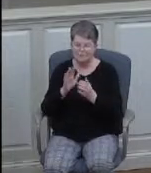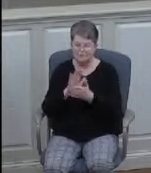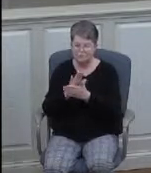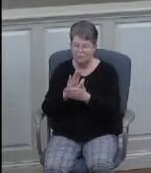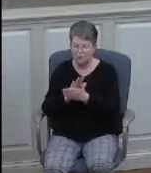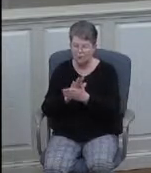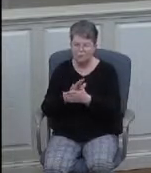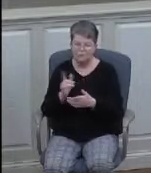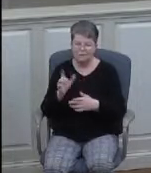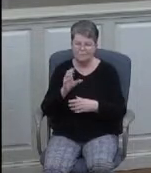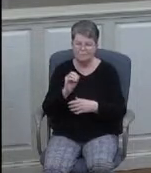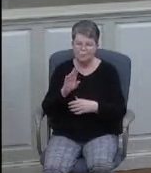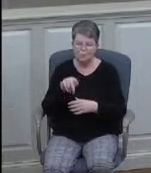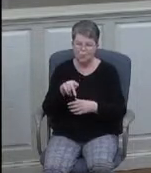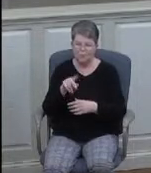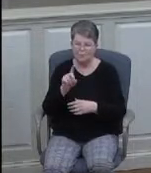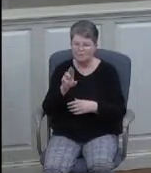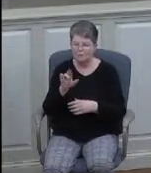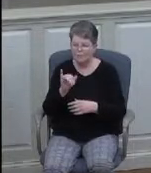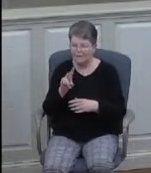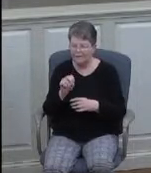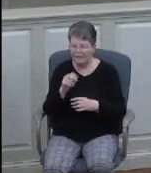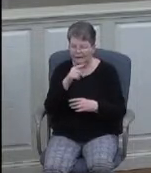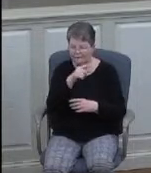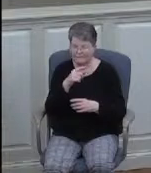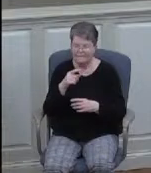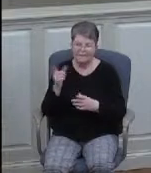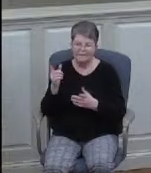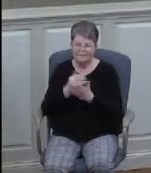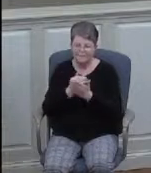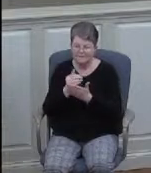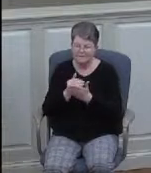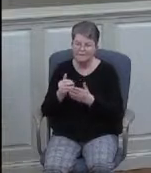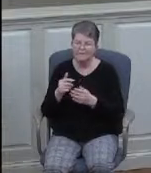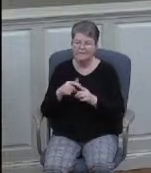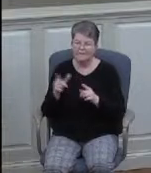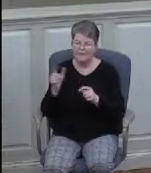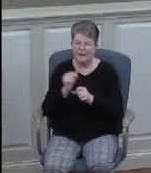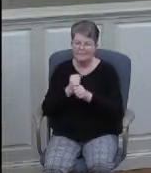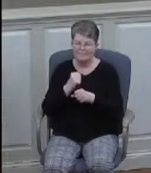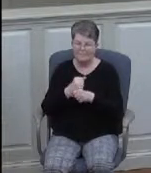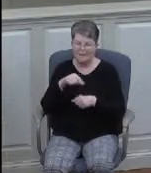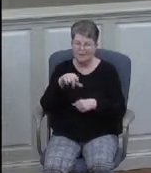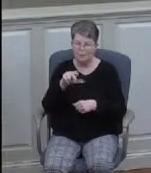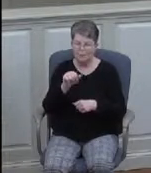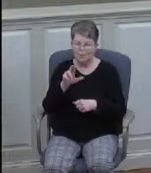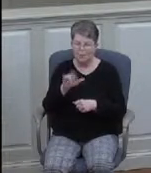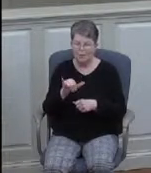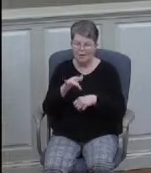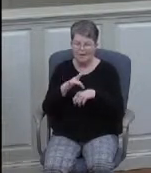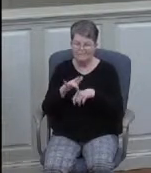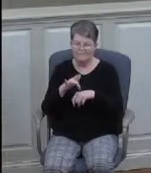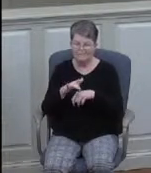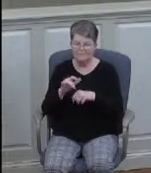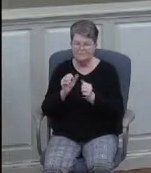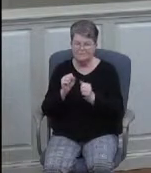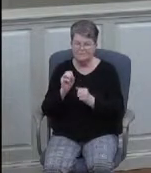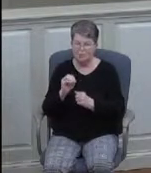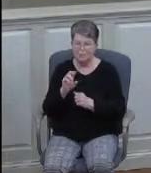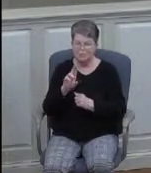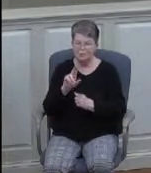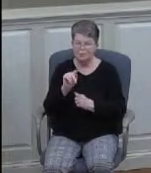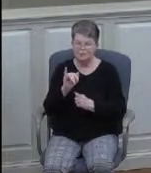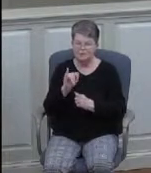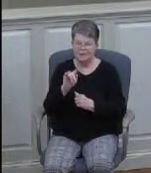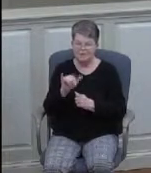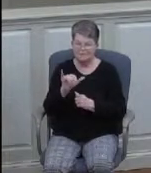before as an easy example. But in this case, they made the quarry available. They moved stone for us within the quarry so that the utility company, while everything else